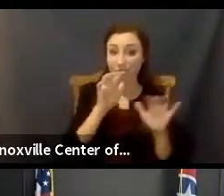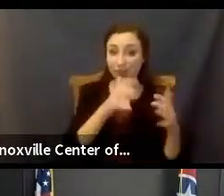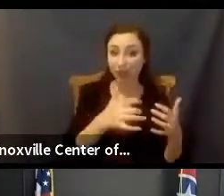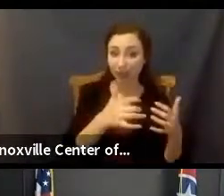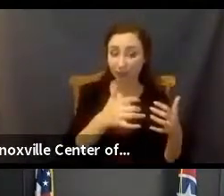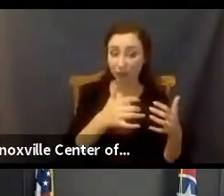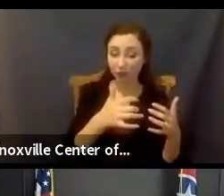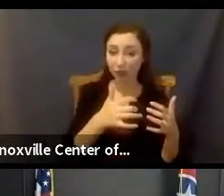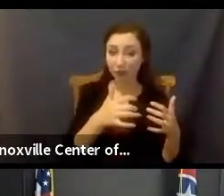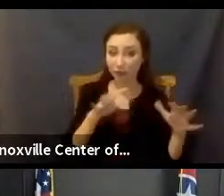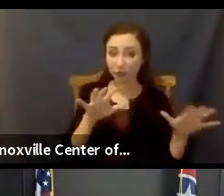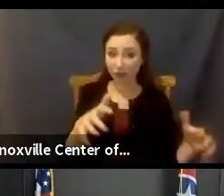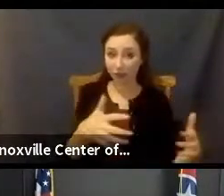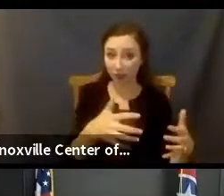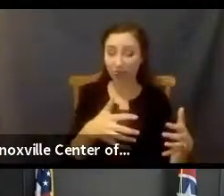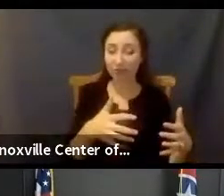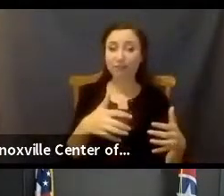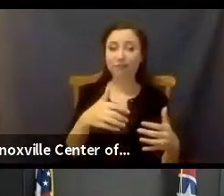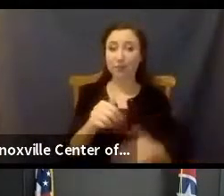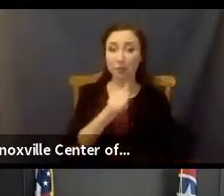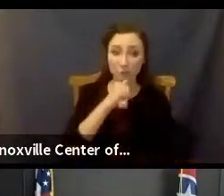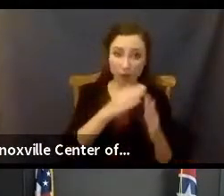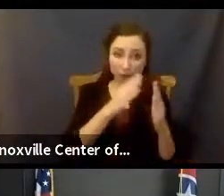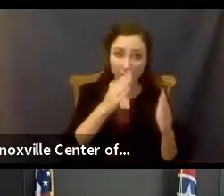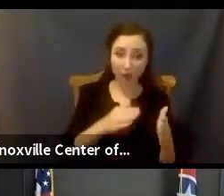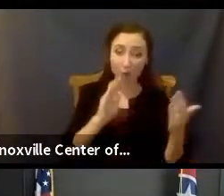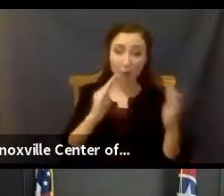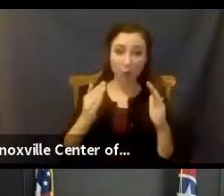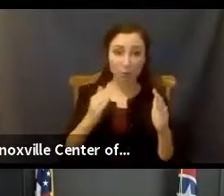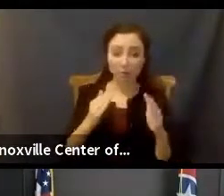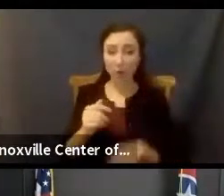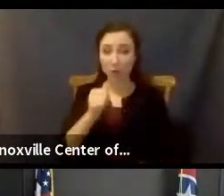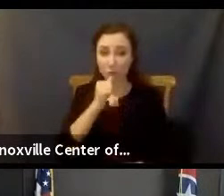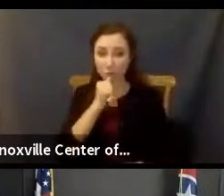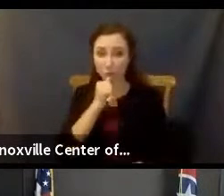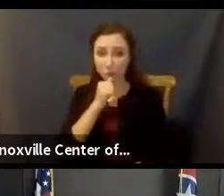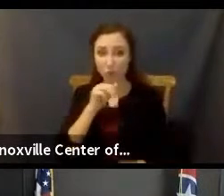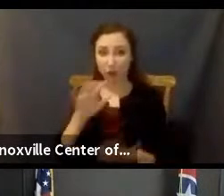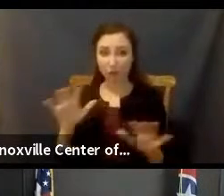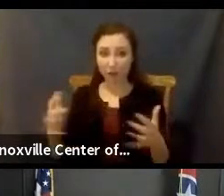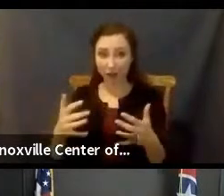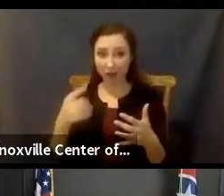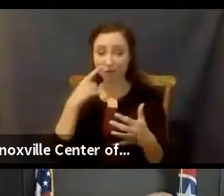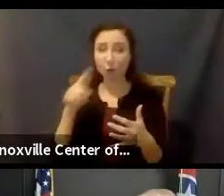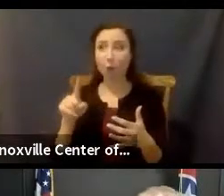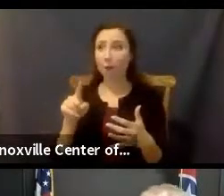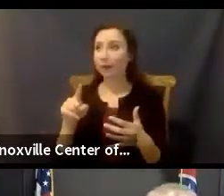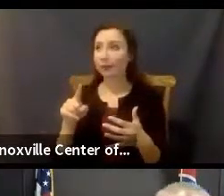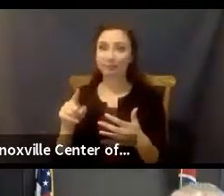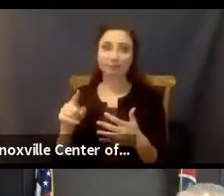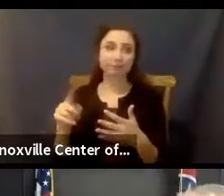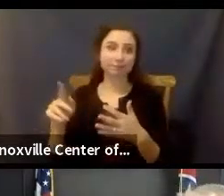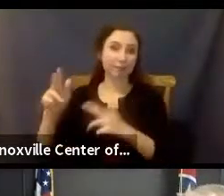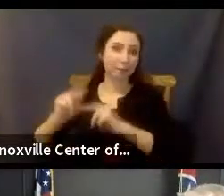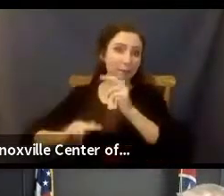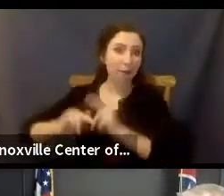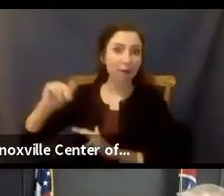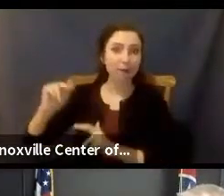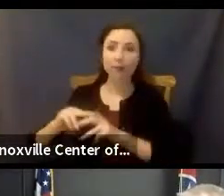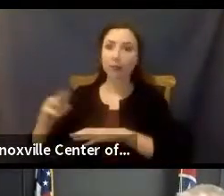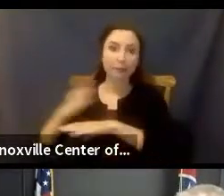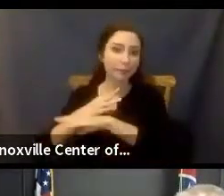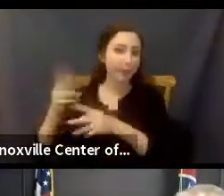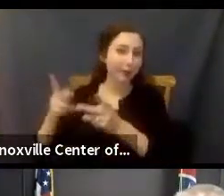a private household versus a private gathering at a reception center, convention center, something like that.